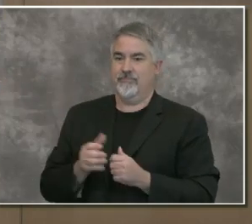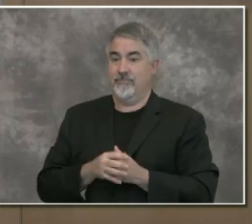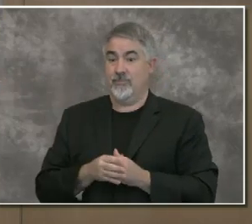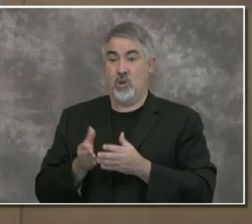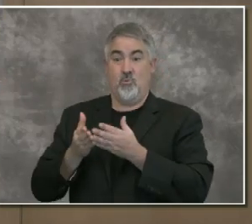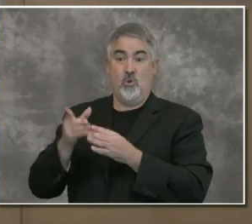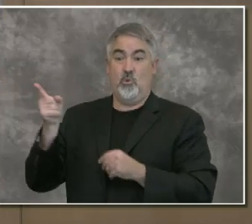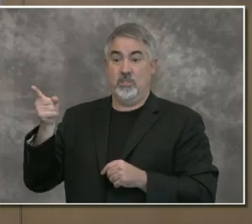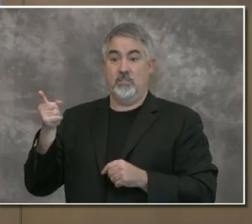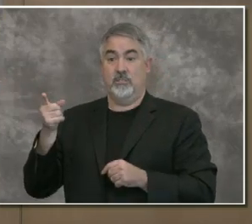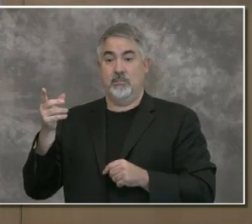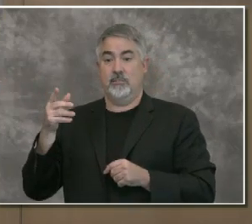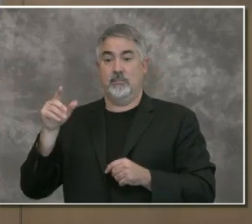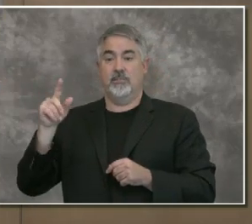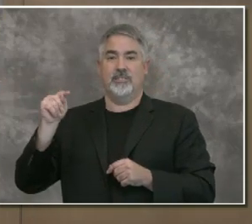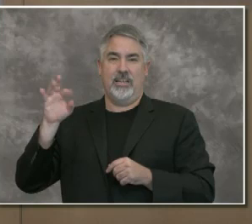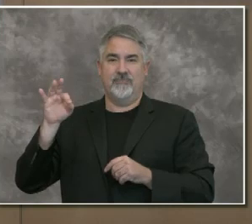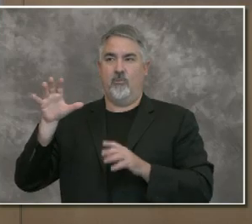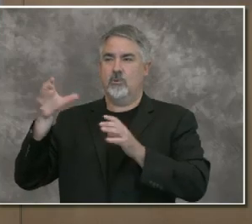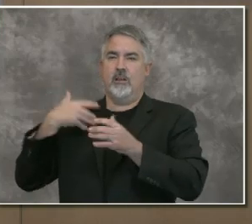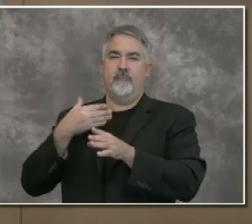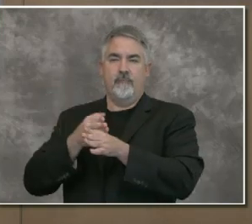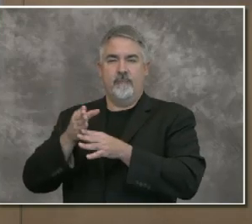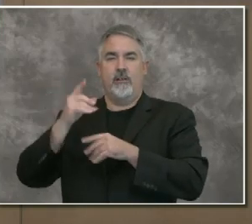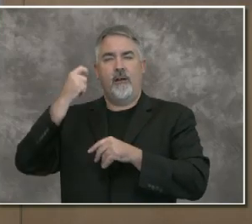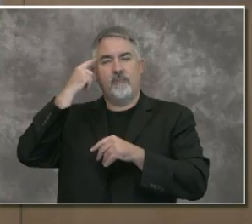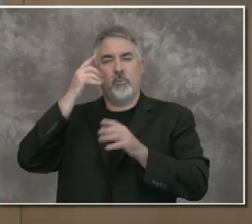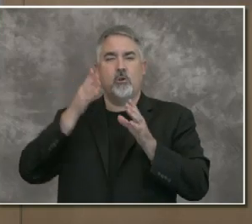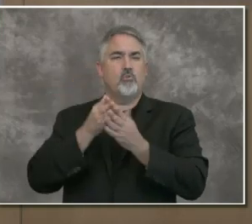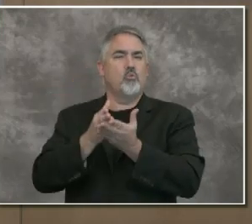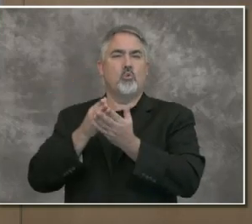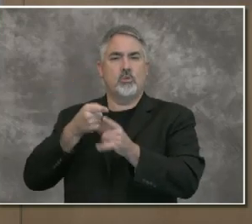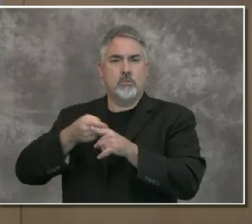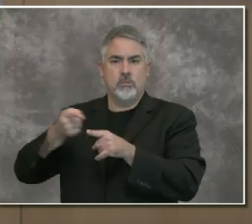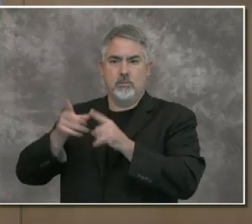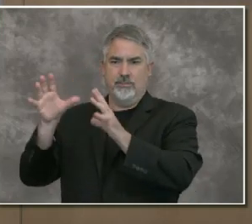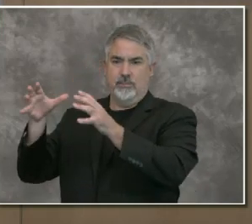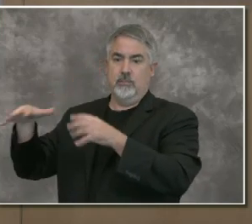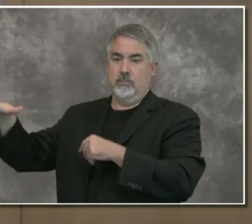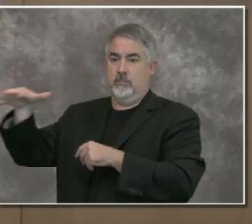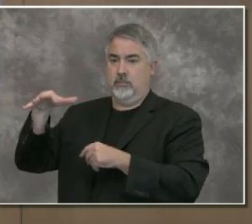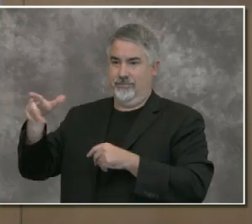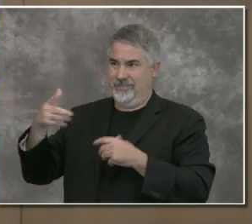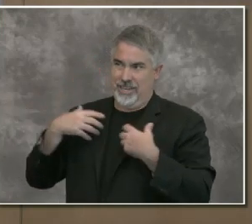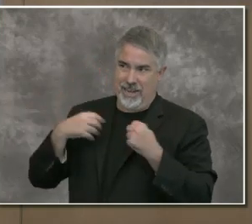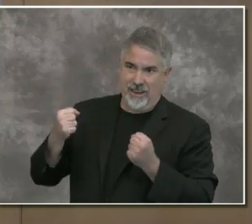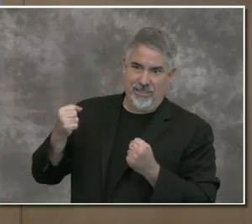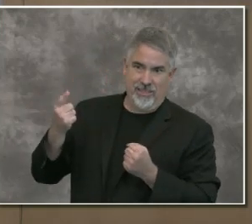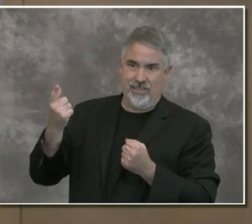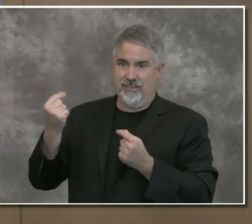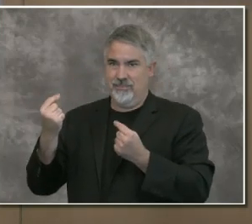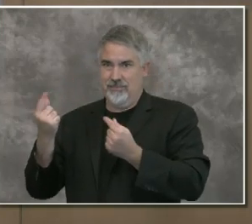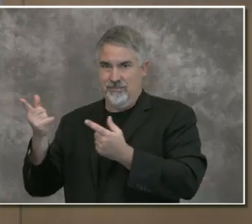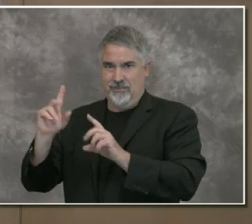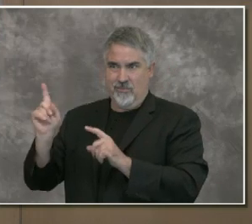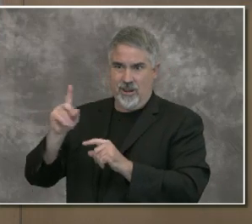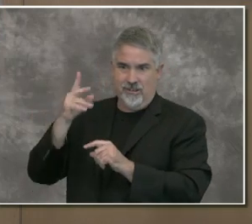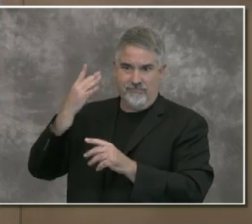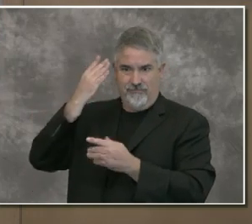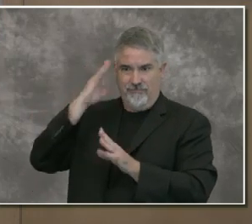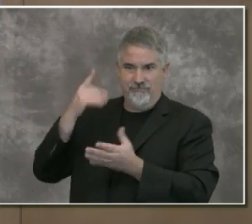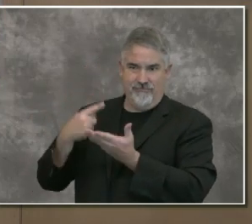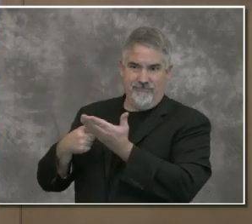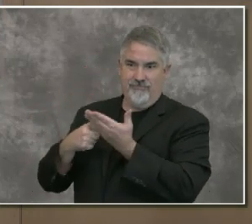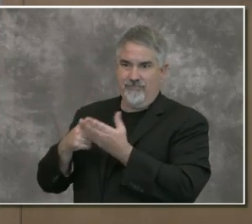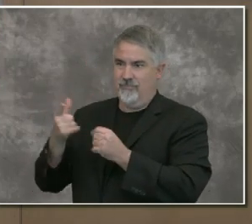force to talk about the health of the ship's crew. To talk about movements of the ship, I